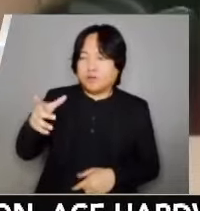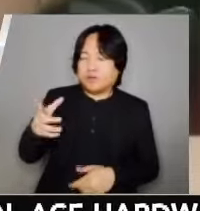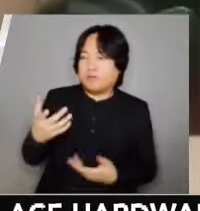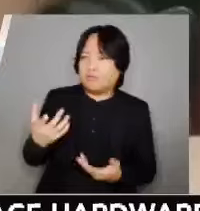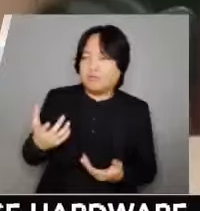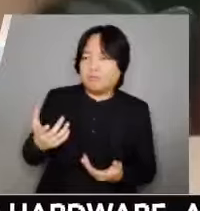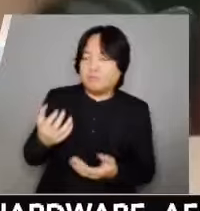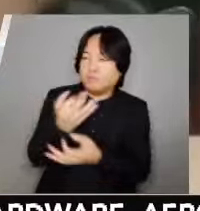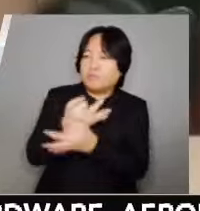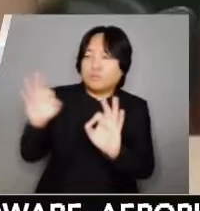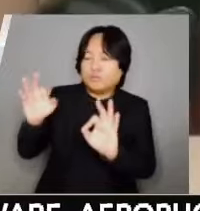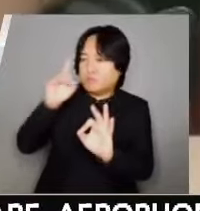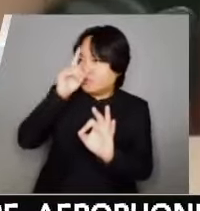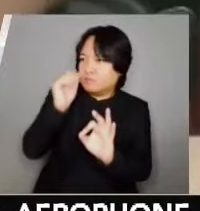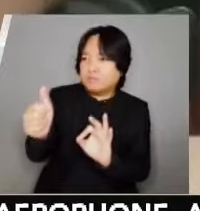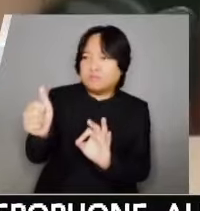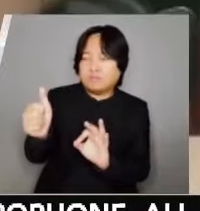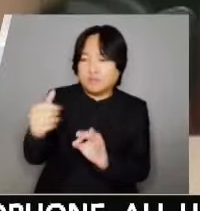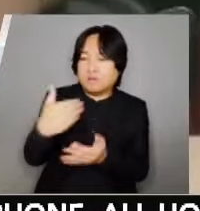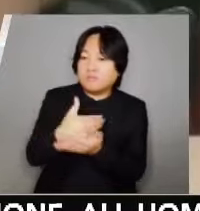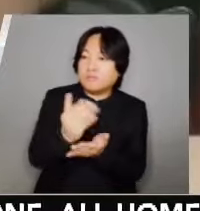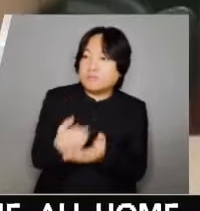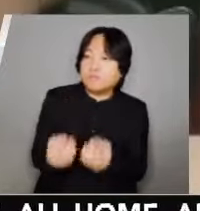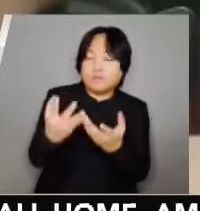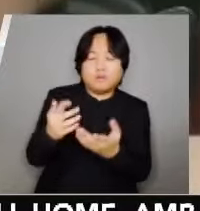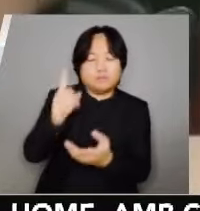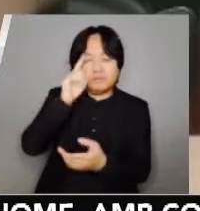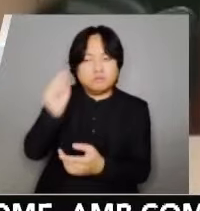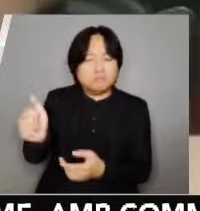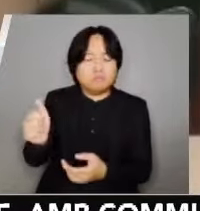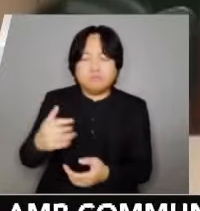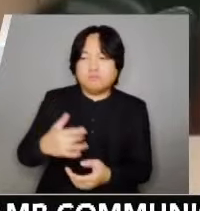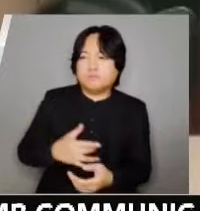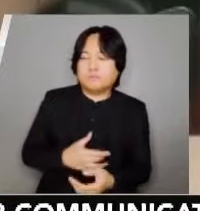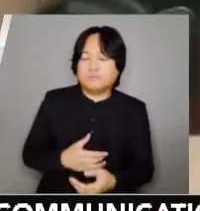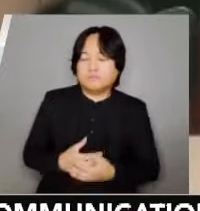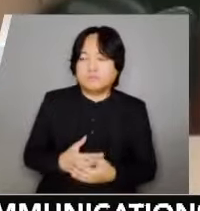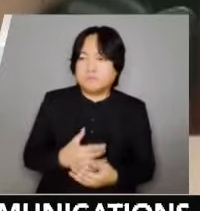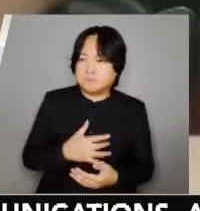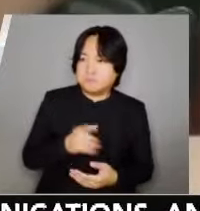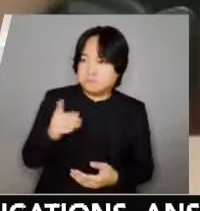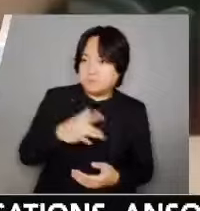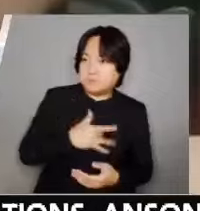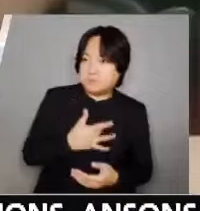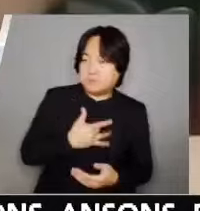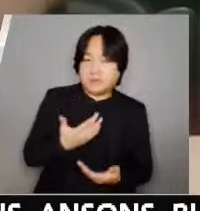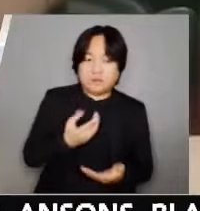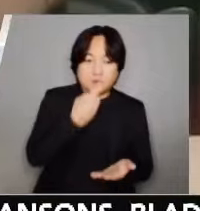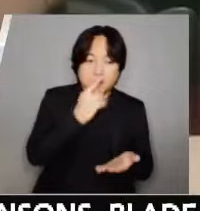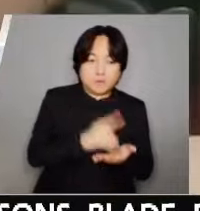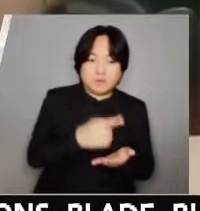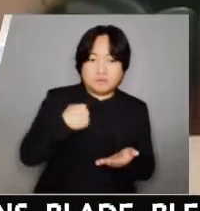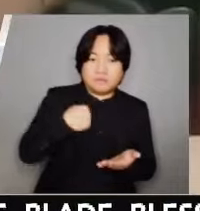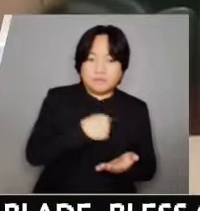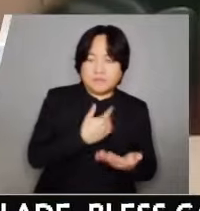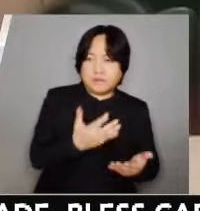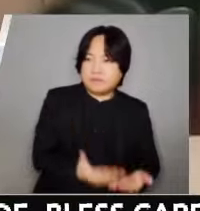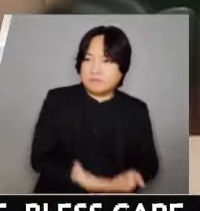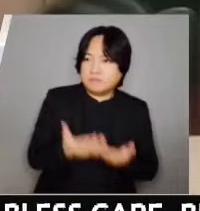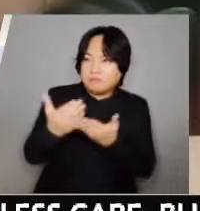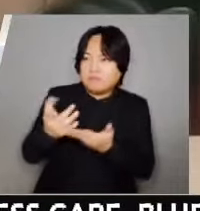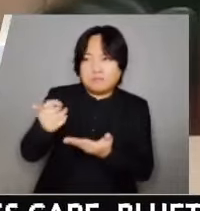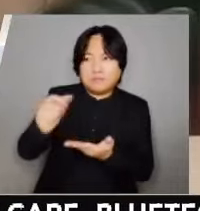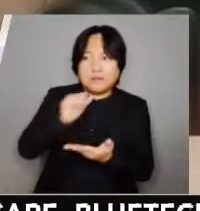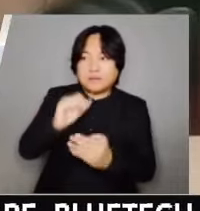budget. If you feel that all the documentary submissions are not enough, then by all